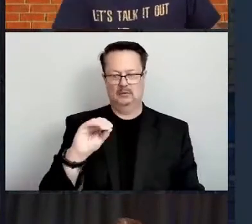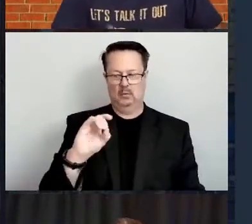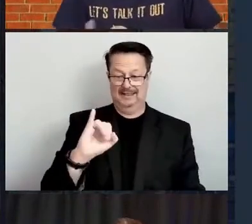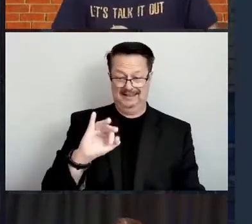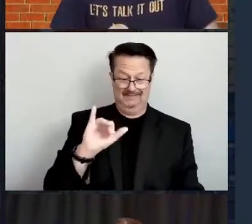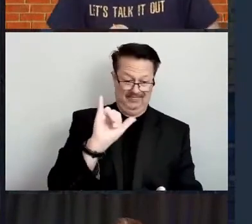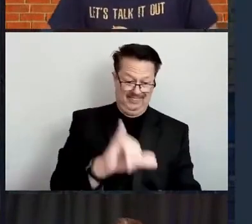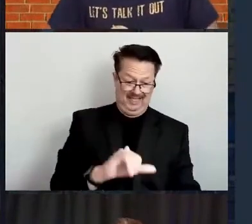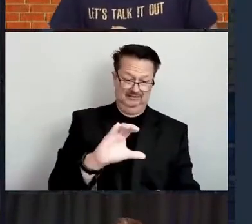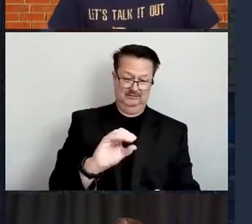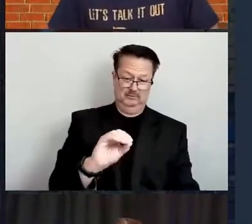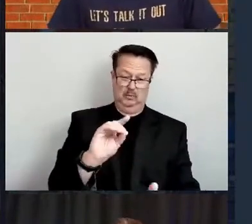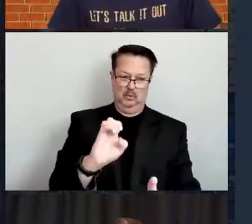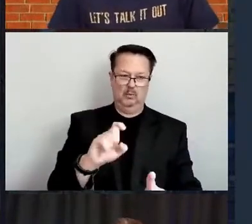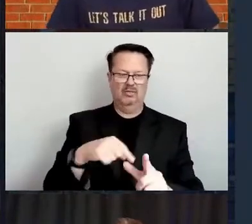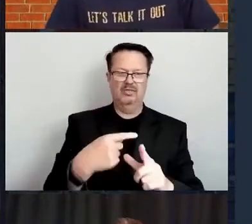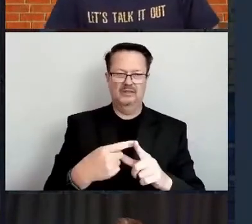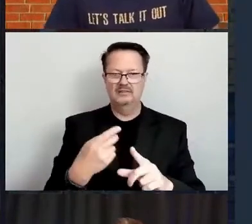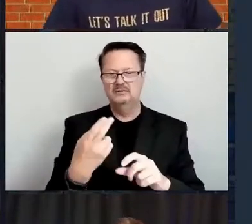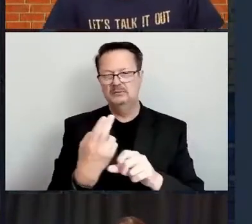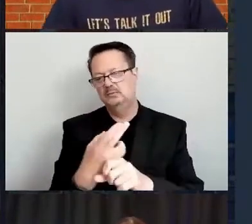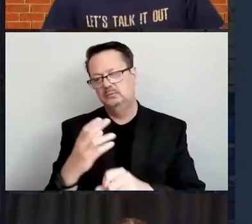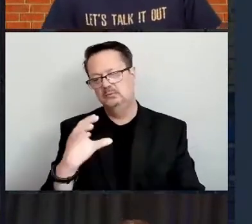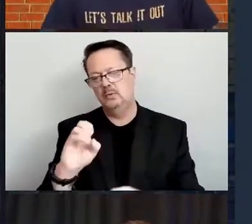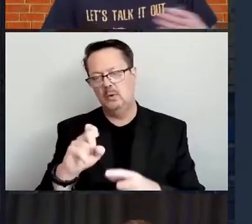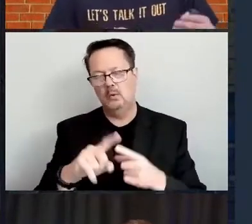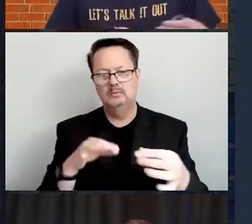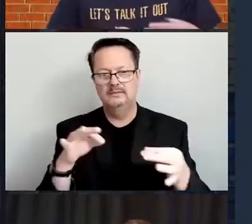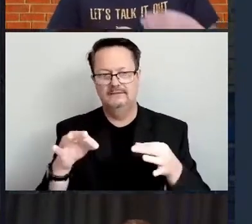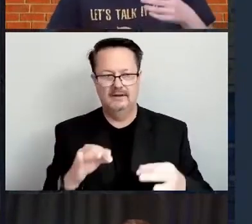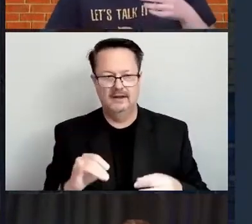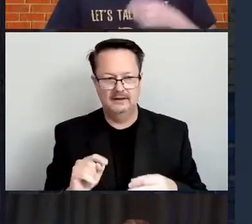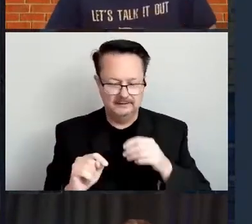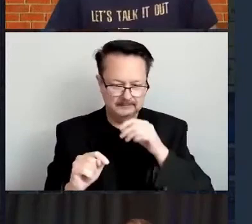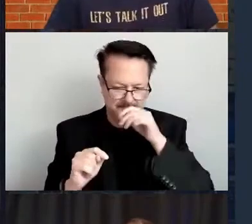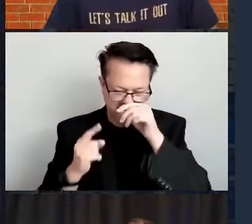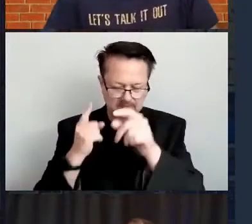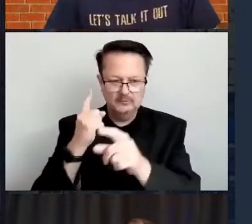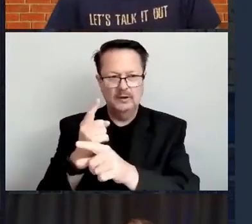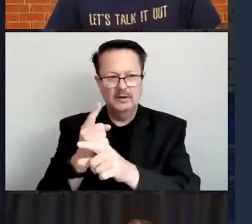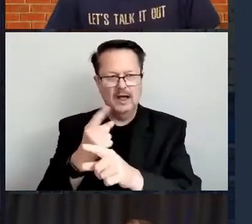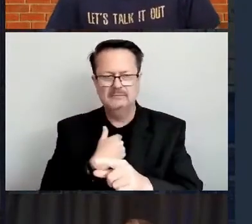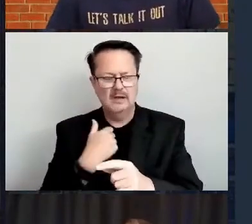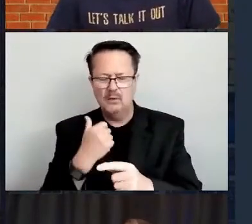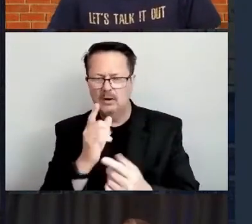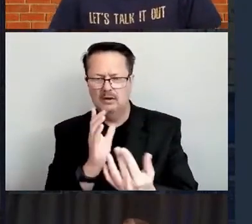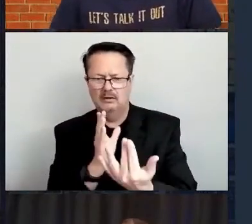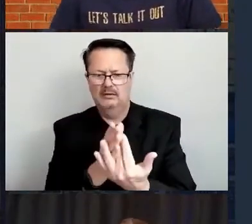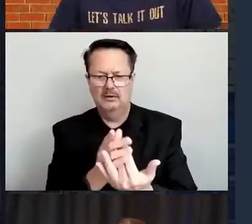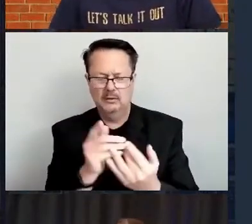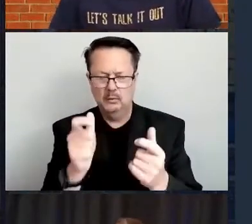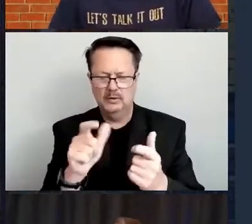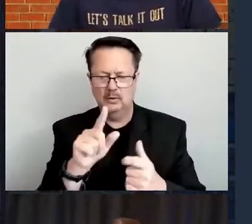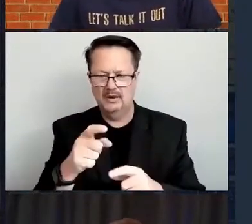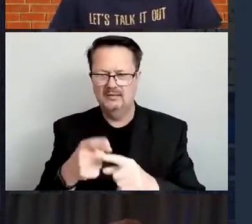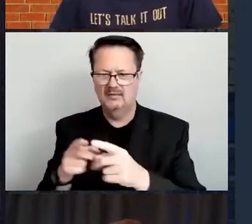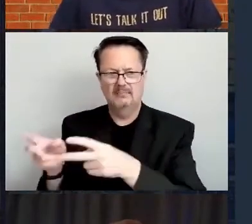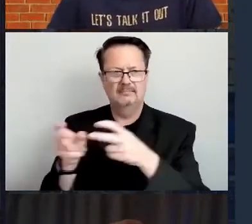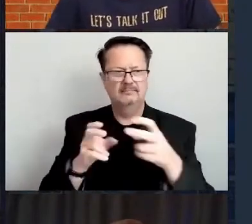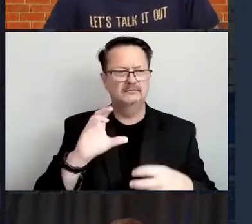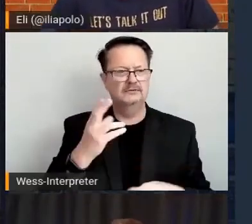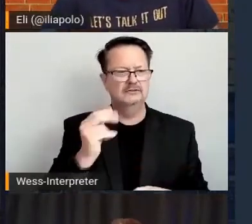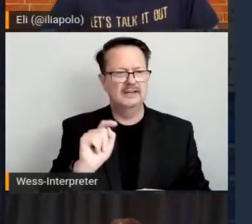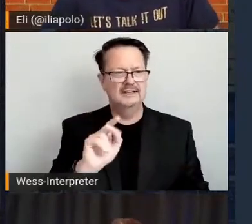code, then let's use code to define it. Right. And I think Sorry, one quick question just from the chat here about CDK versus Helm.